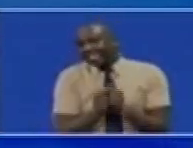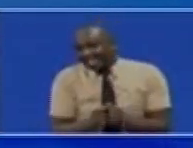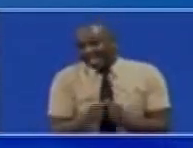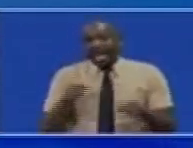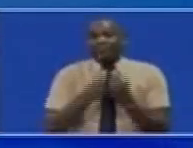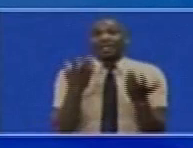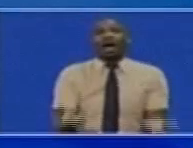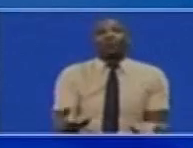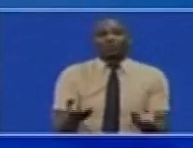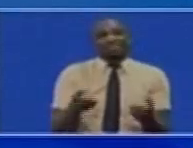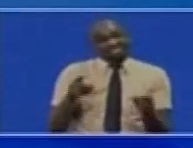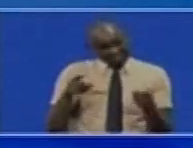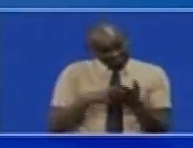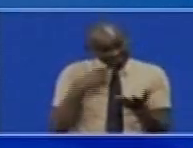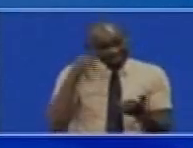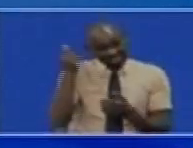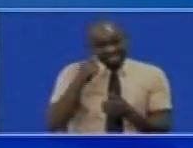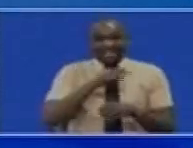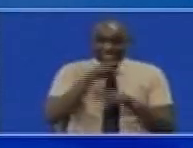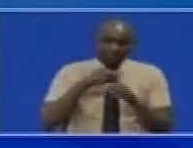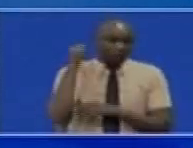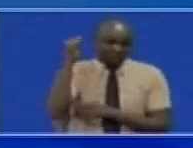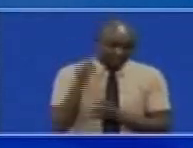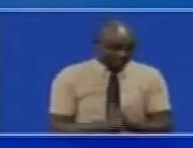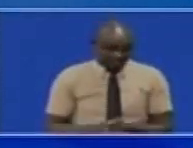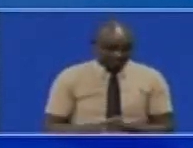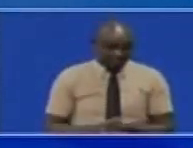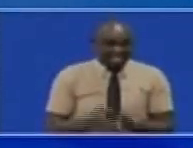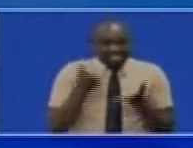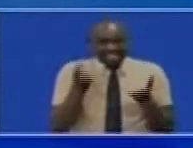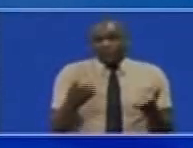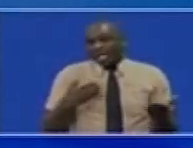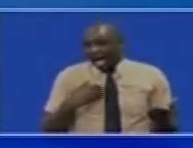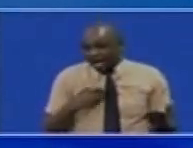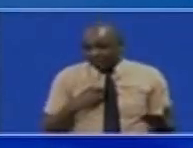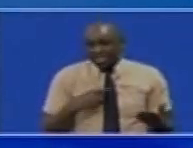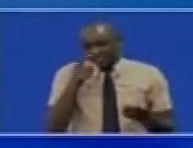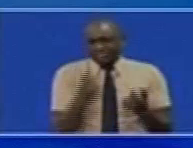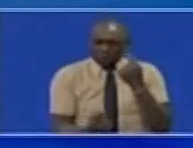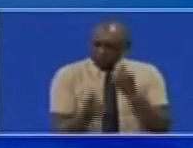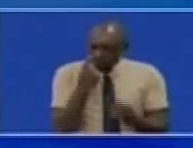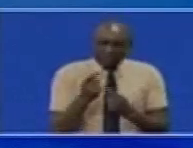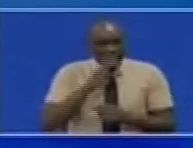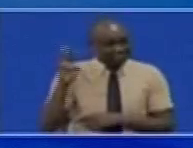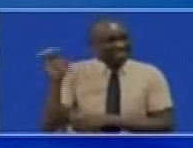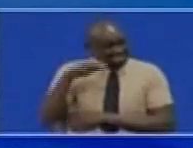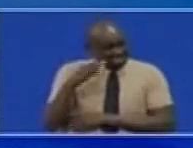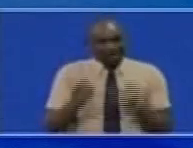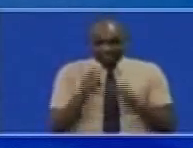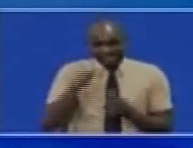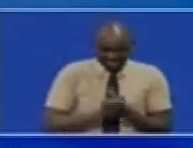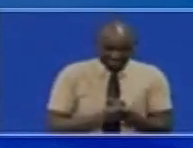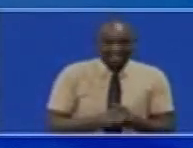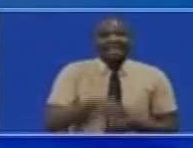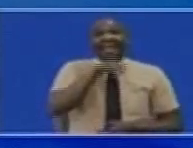reopening comes at a critical stage in Kenya's national politics. And to underscore just how hot the issues are in the Western region, CORD